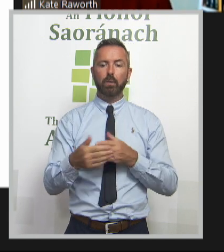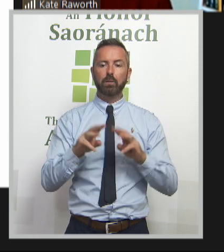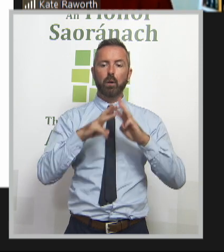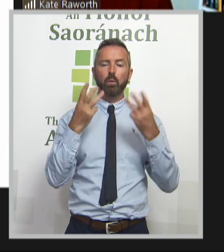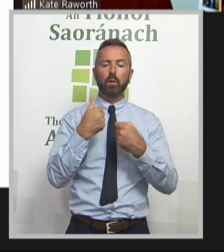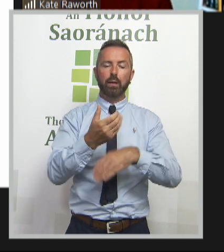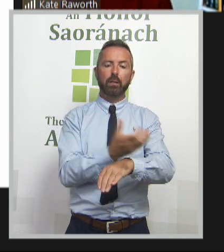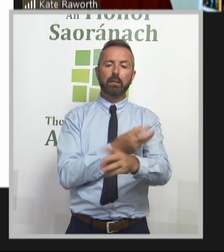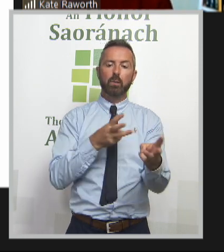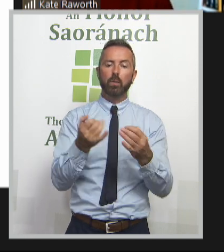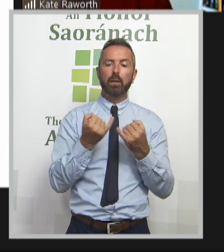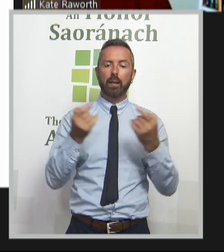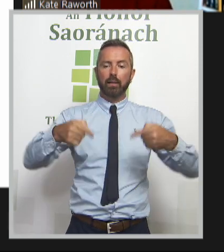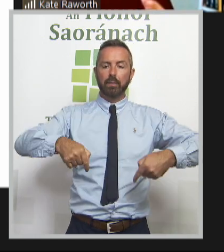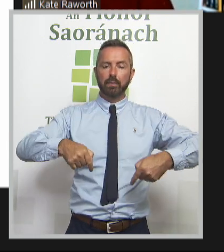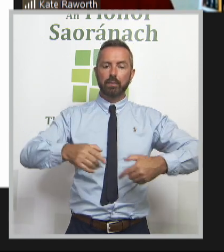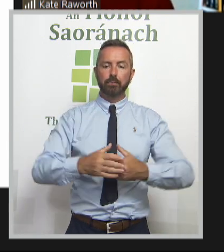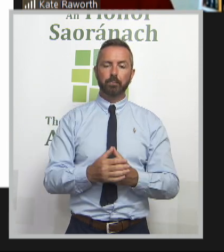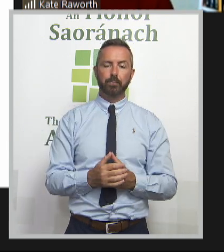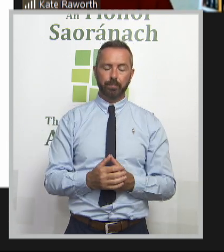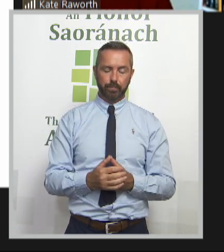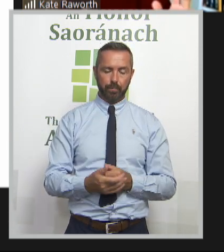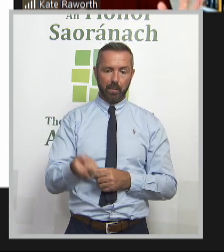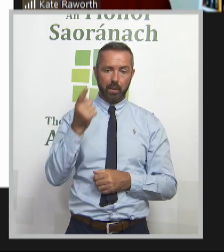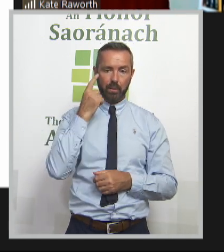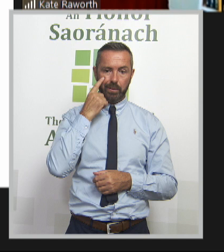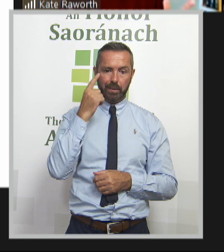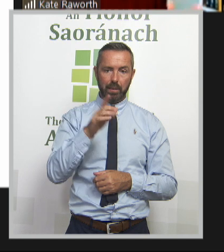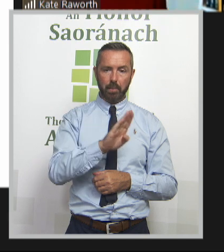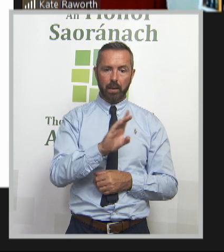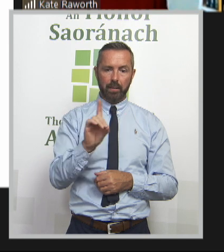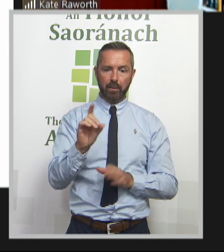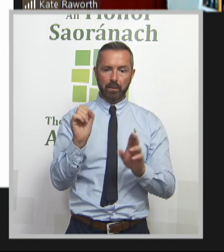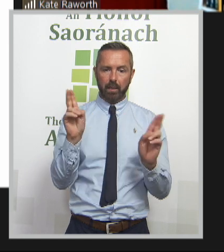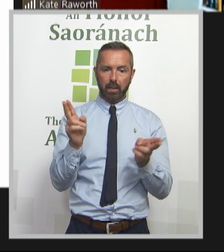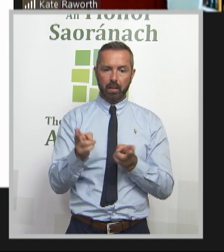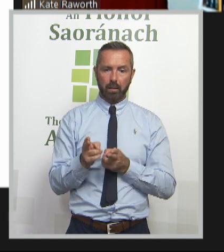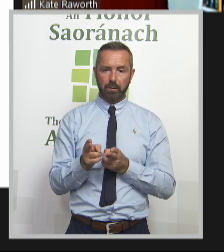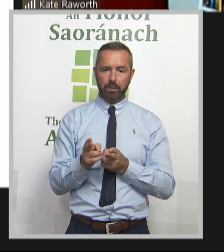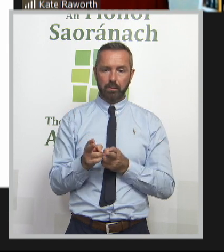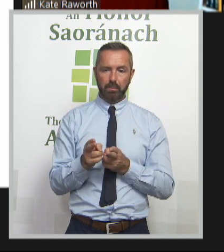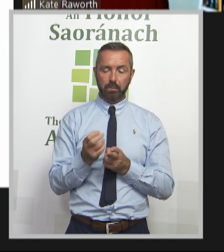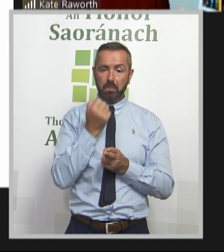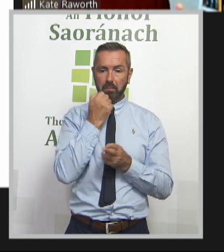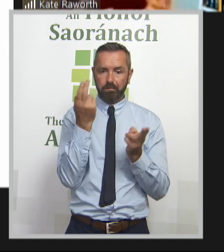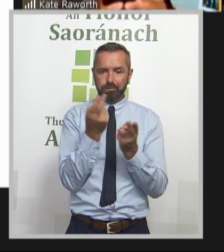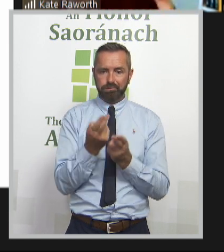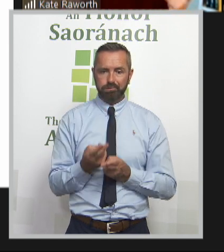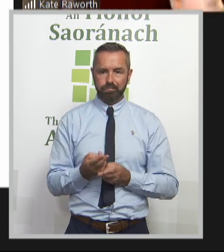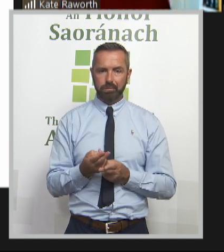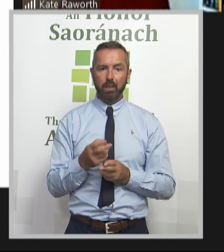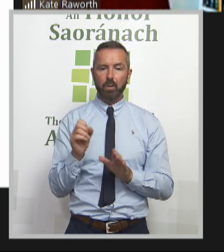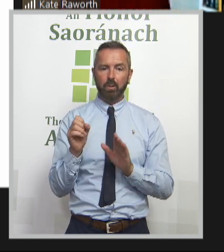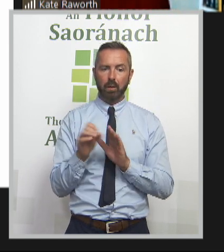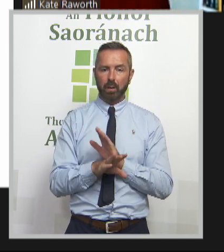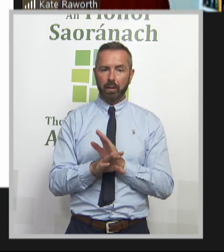continues to work like this. Now you'll see that biodiversity loss is one of these life supporting systems. And of course, everything here